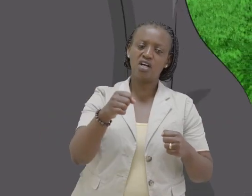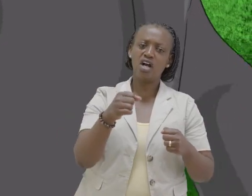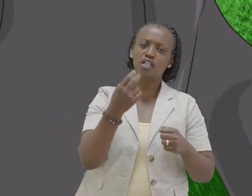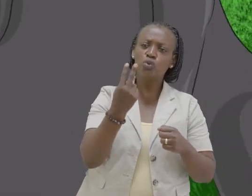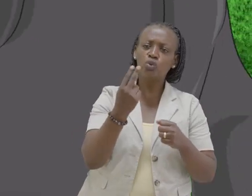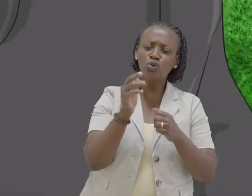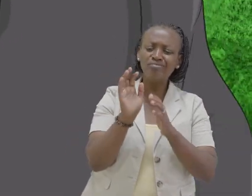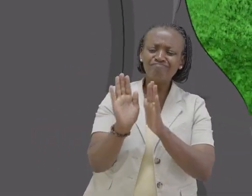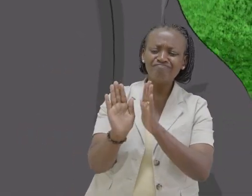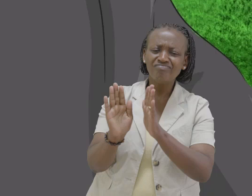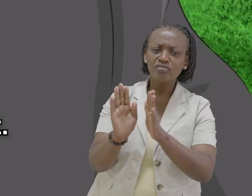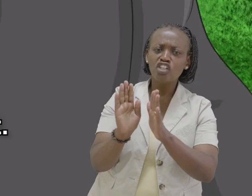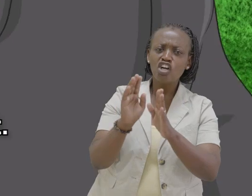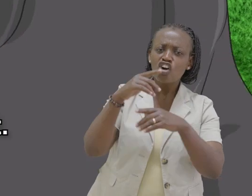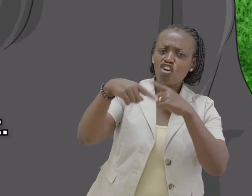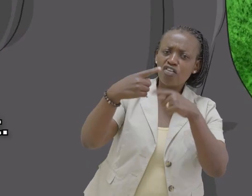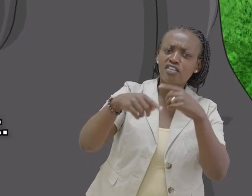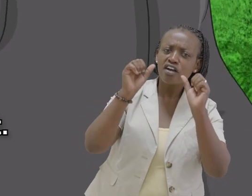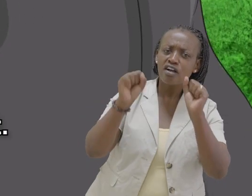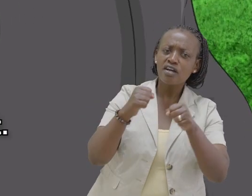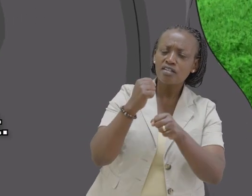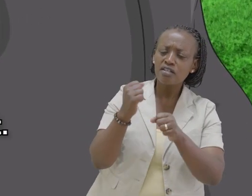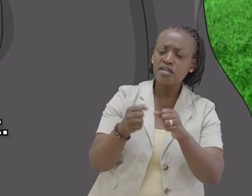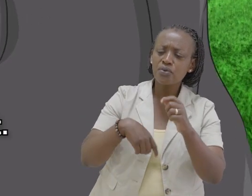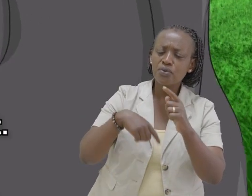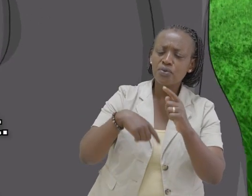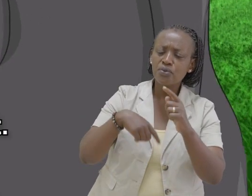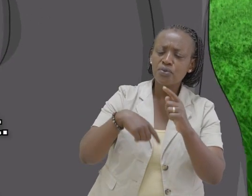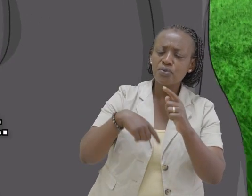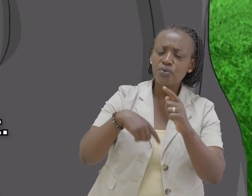Yes, just 2 more. Go, go, you can do it. You can.